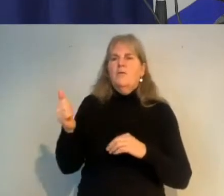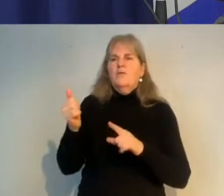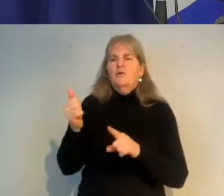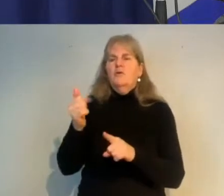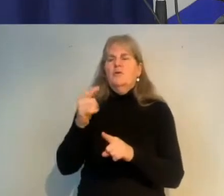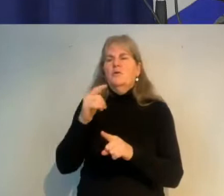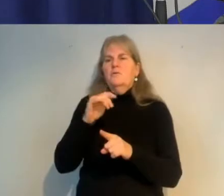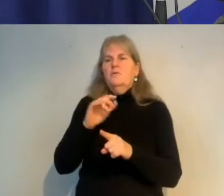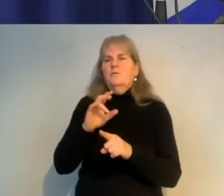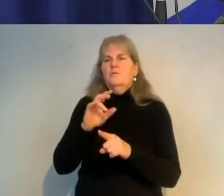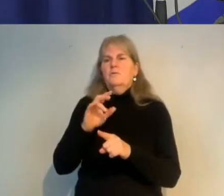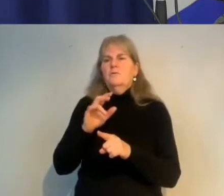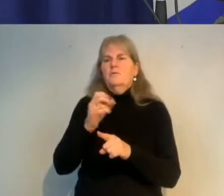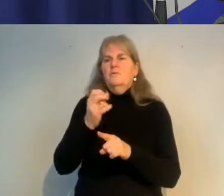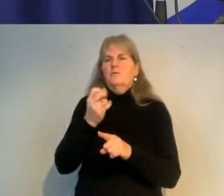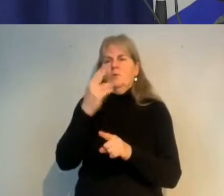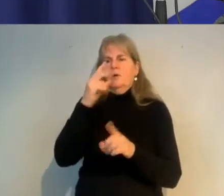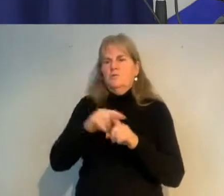dose.